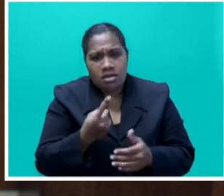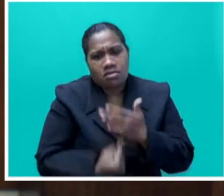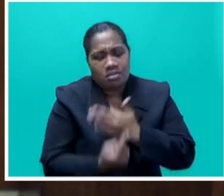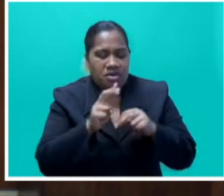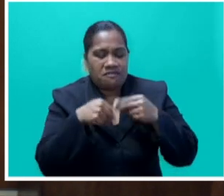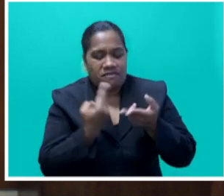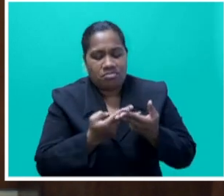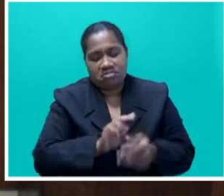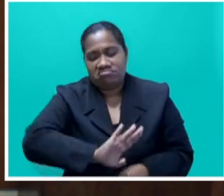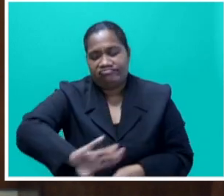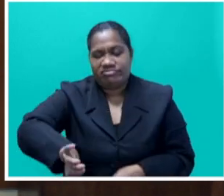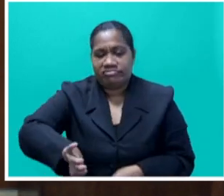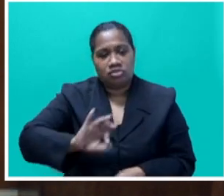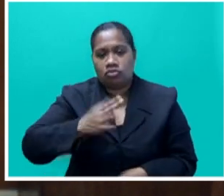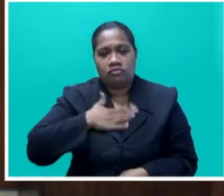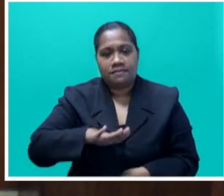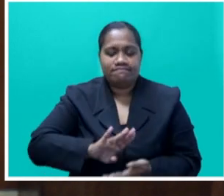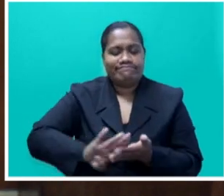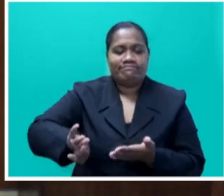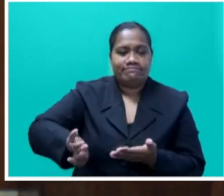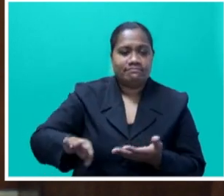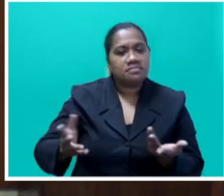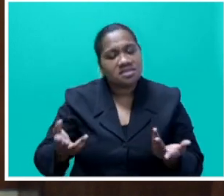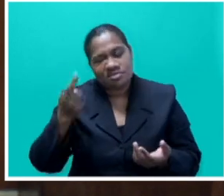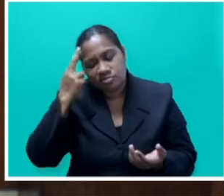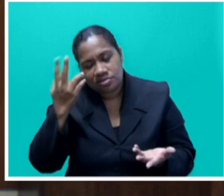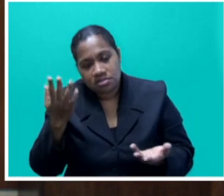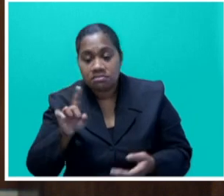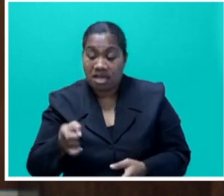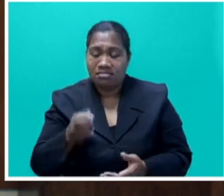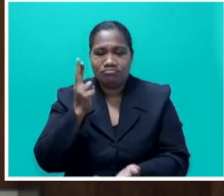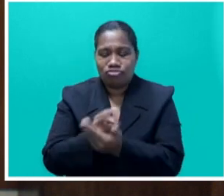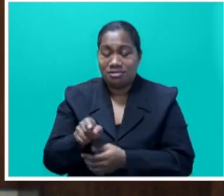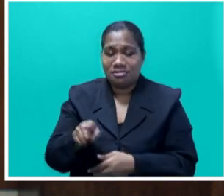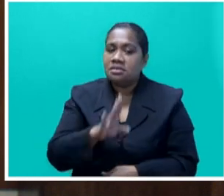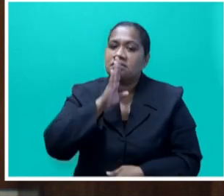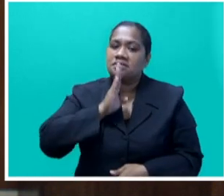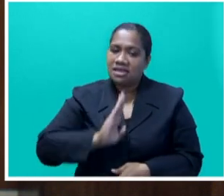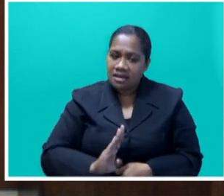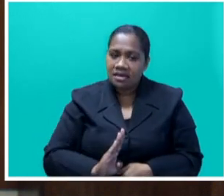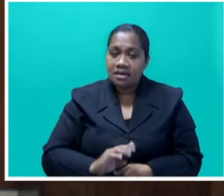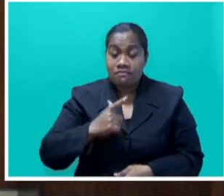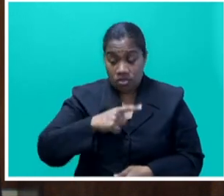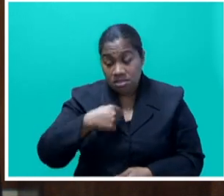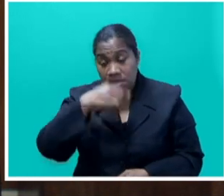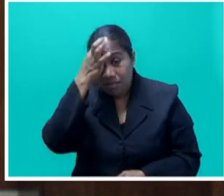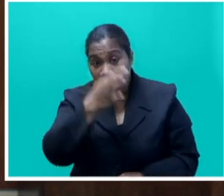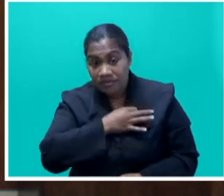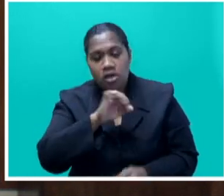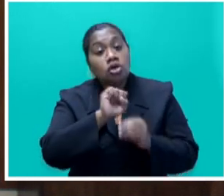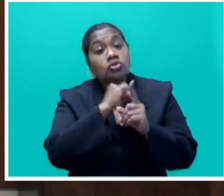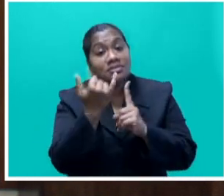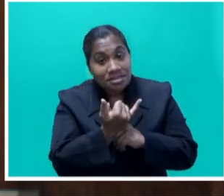families don't want them for reasons. And this is actually a very sad state of affairs, because I believe a society should